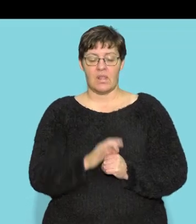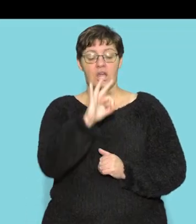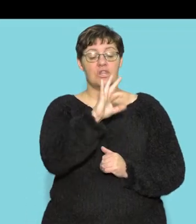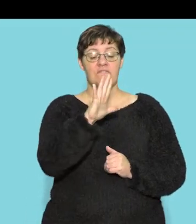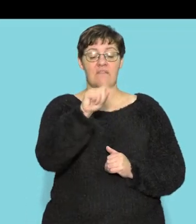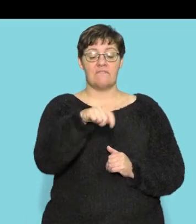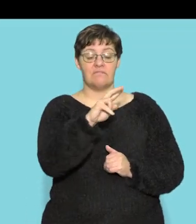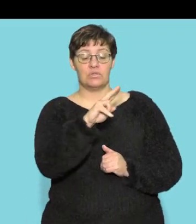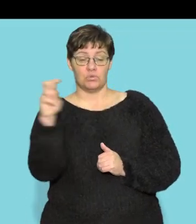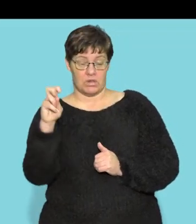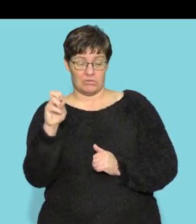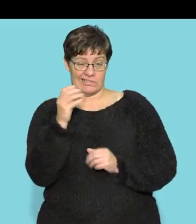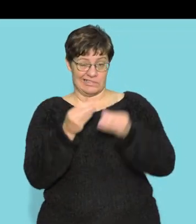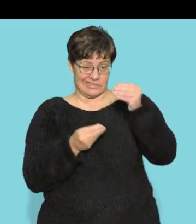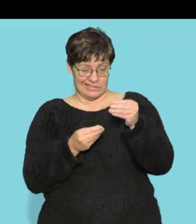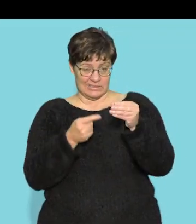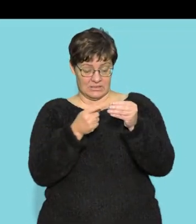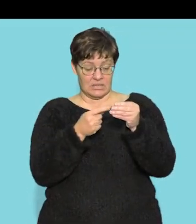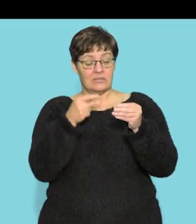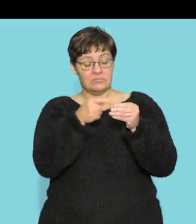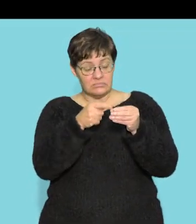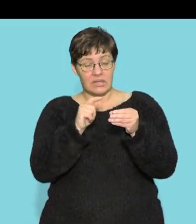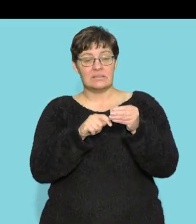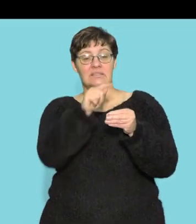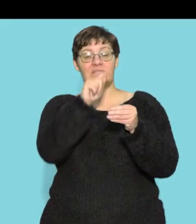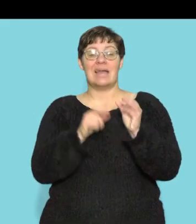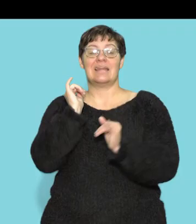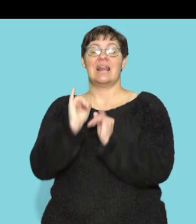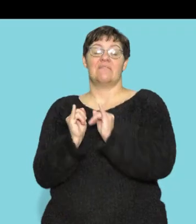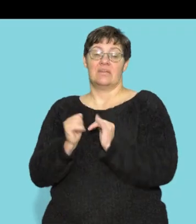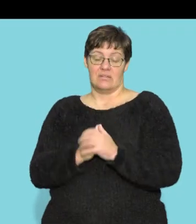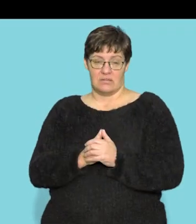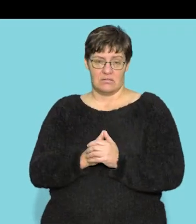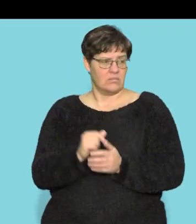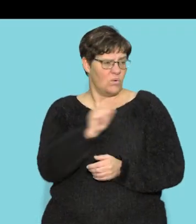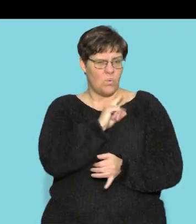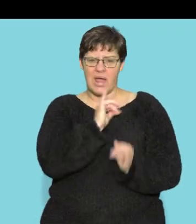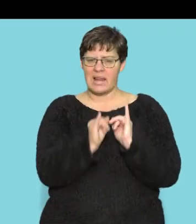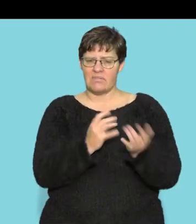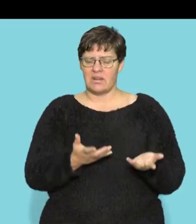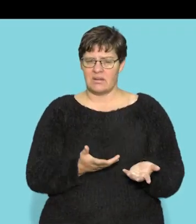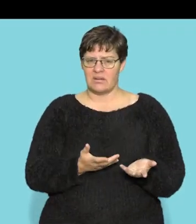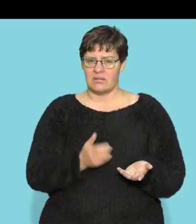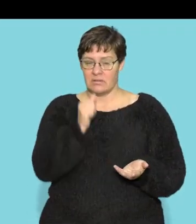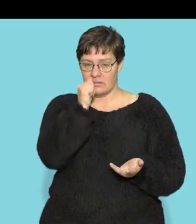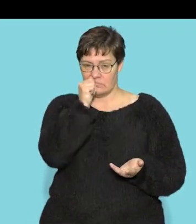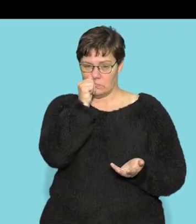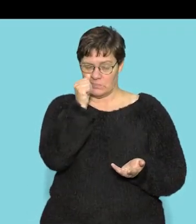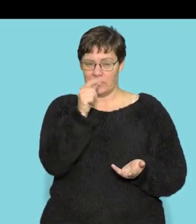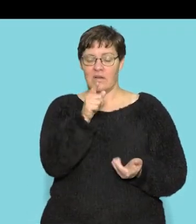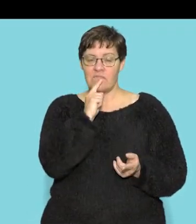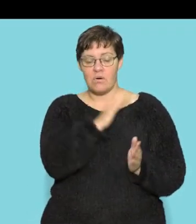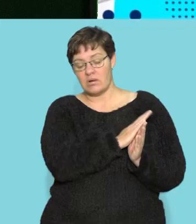take that 35,200 and divide it by 11. Why 11? Because you've